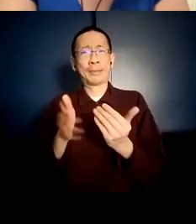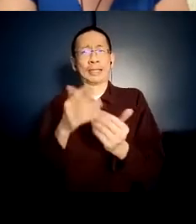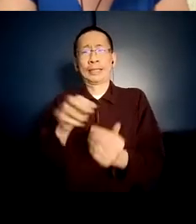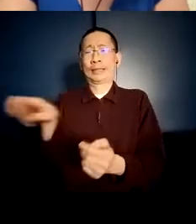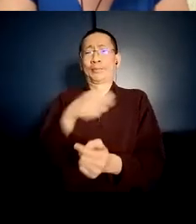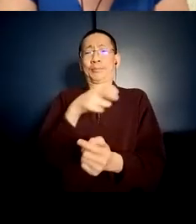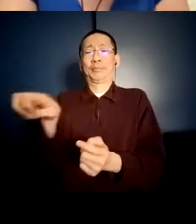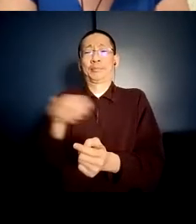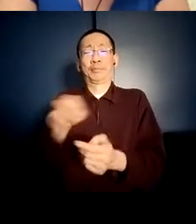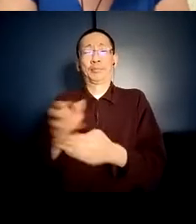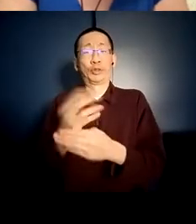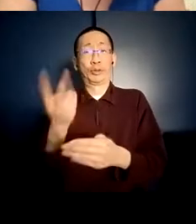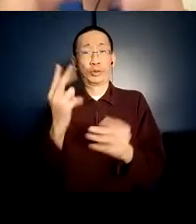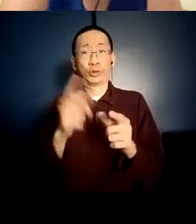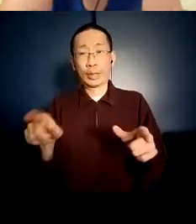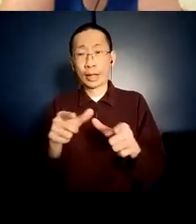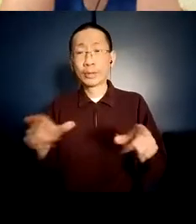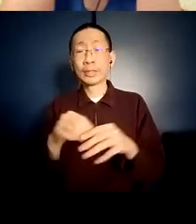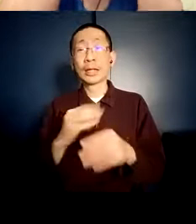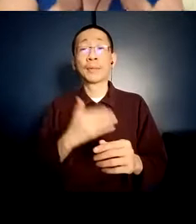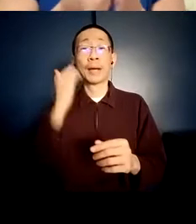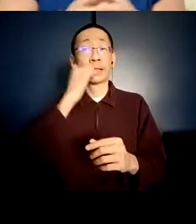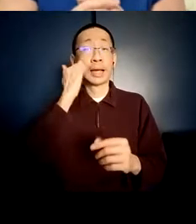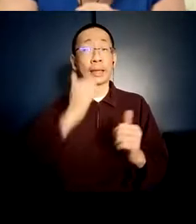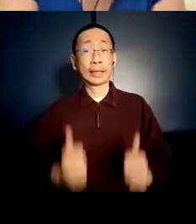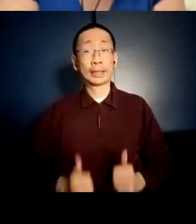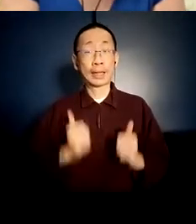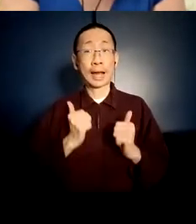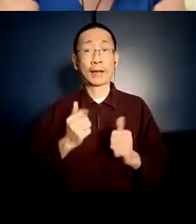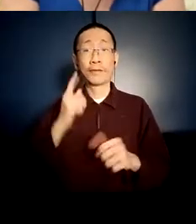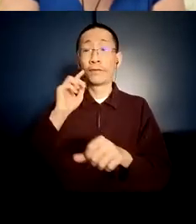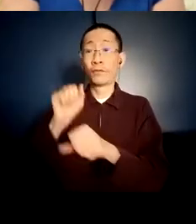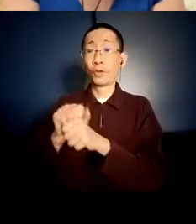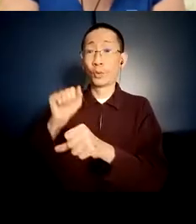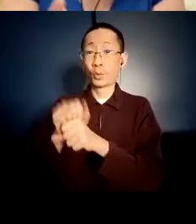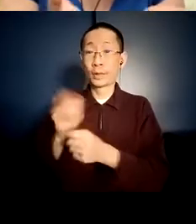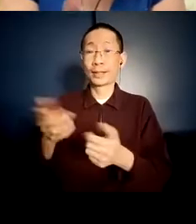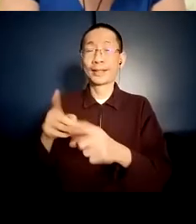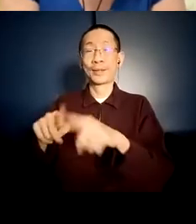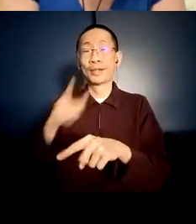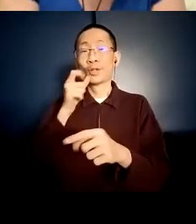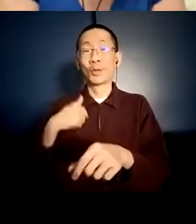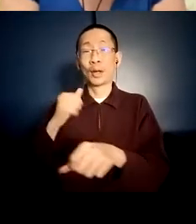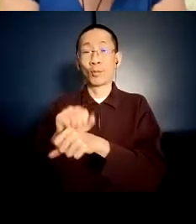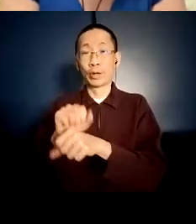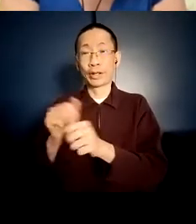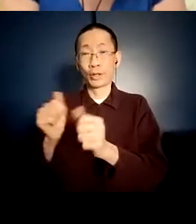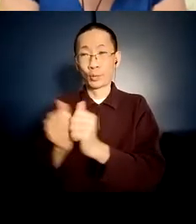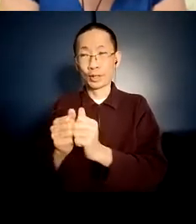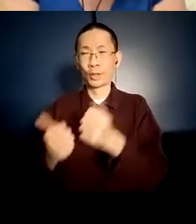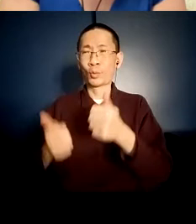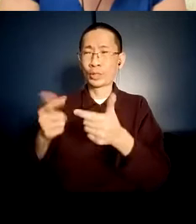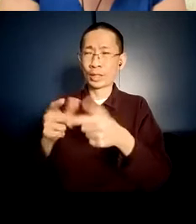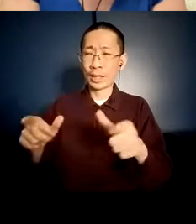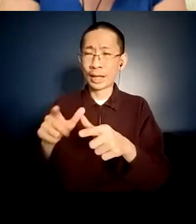the two languages in my daily life. For work purposes, it depends on who I'm working with, what language